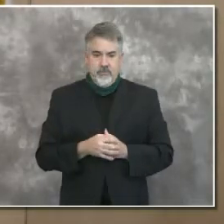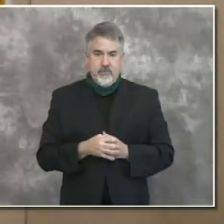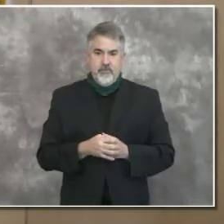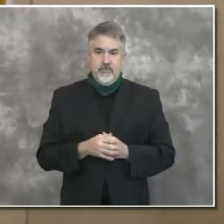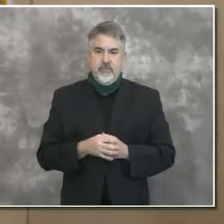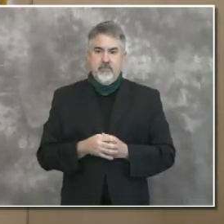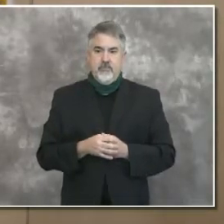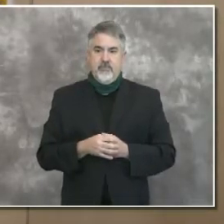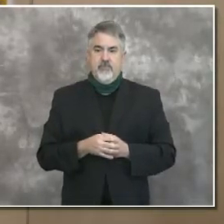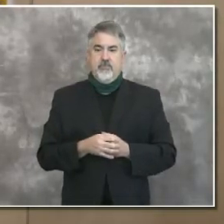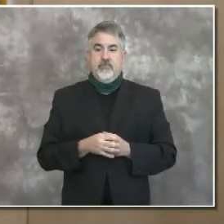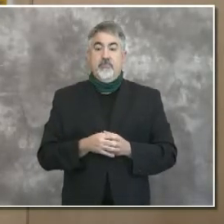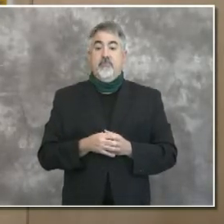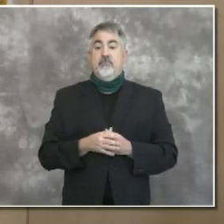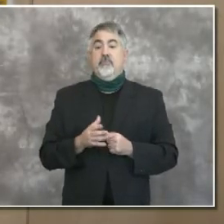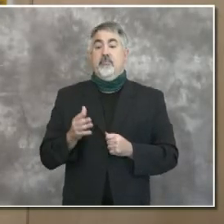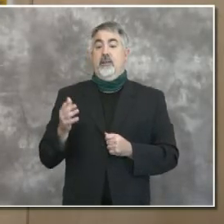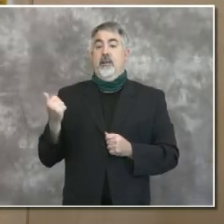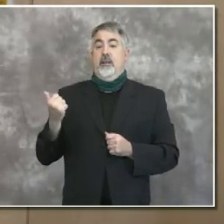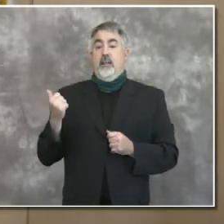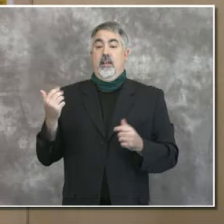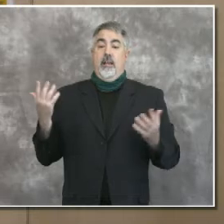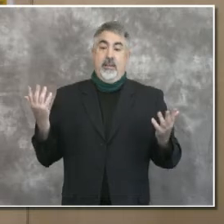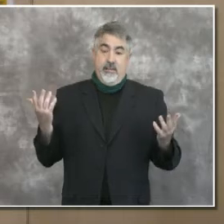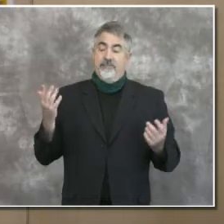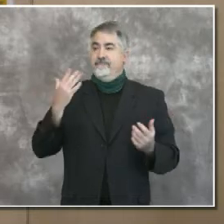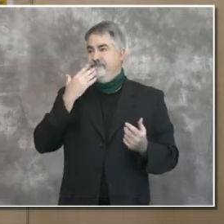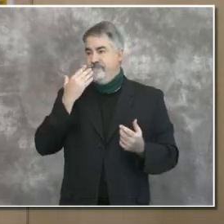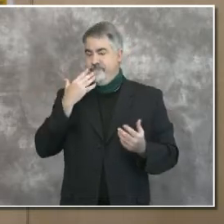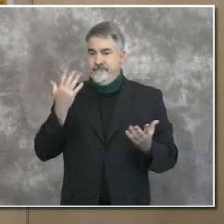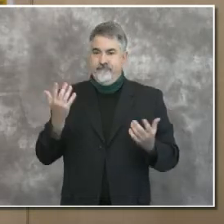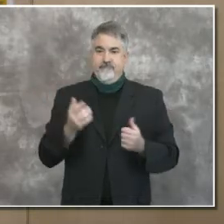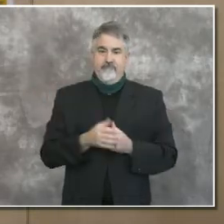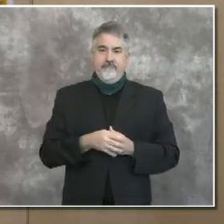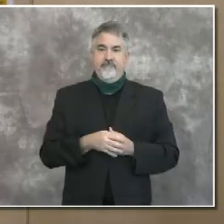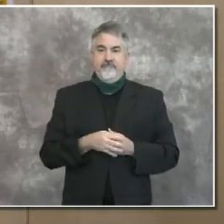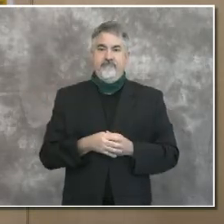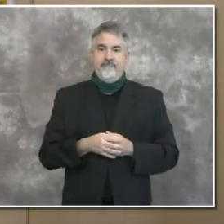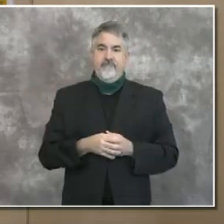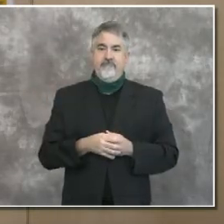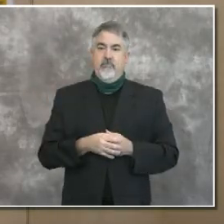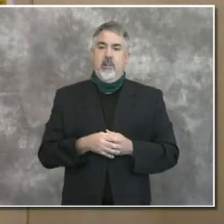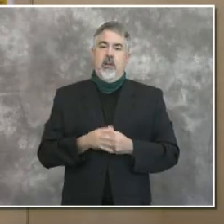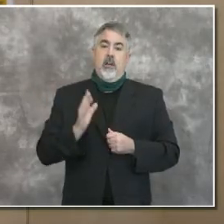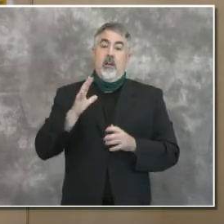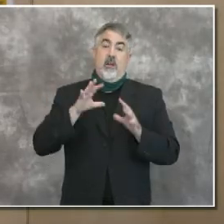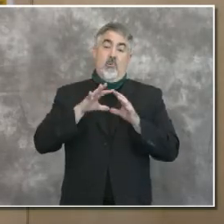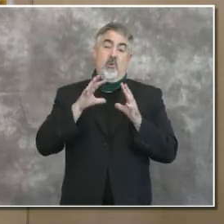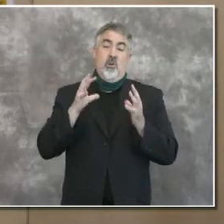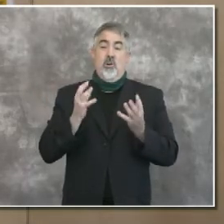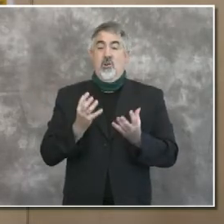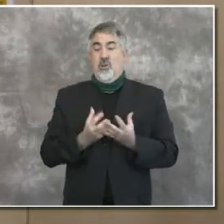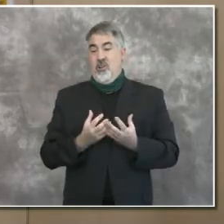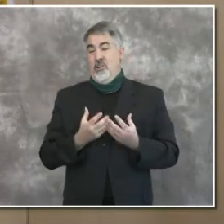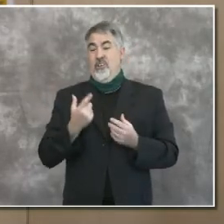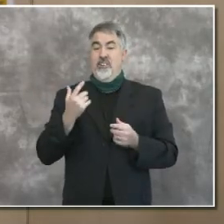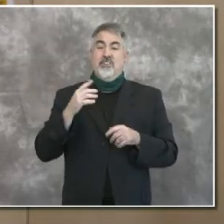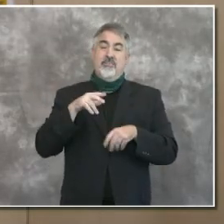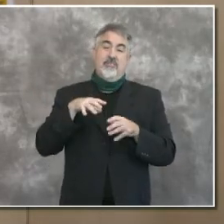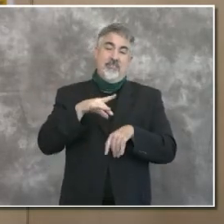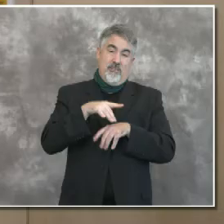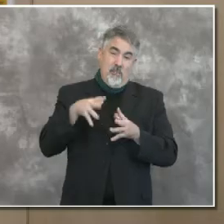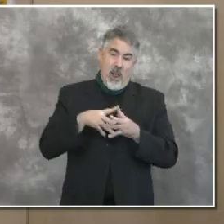Thank you, Director Matrione, and welcome and good afternoon, everyone. Regarding the global, national, and state statistics, the